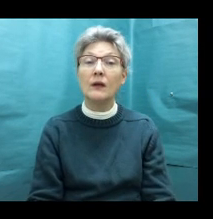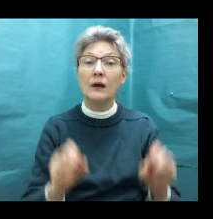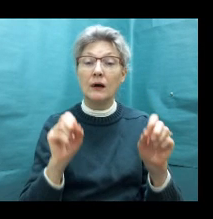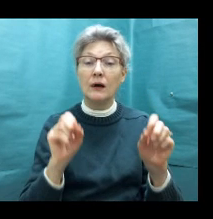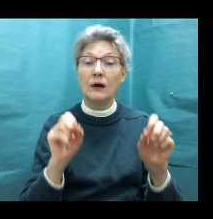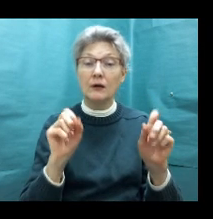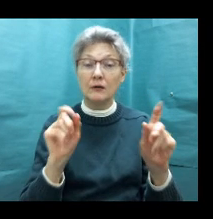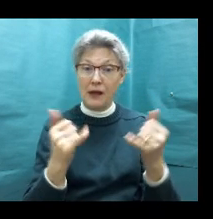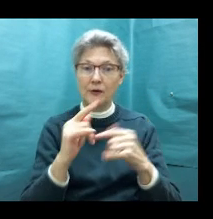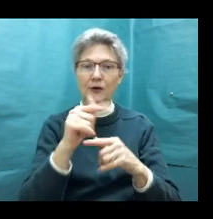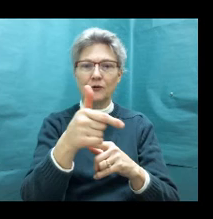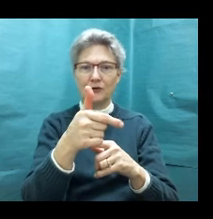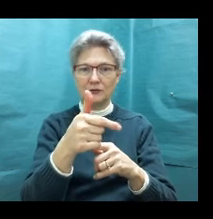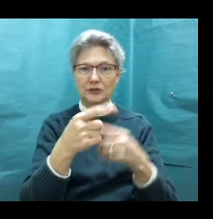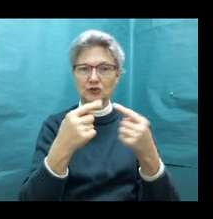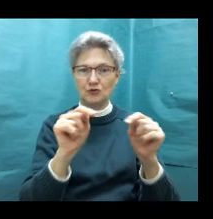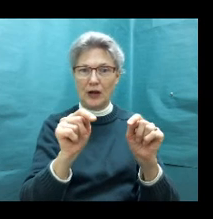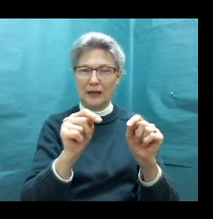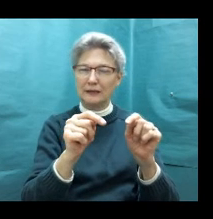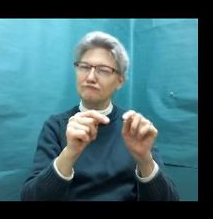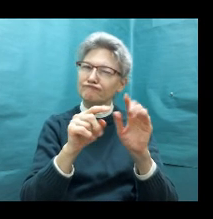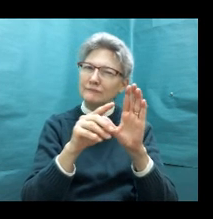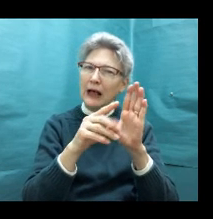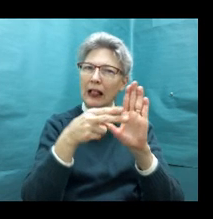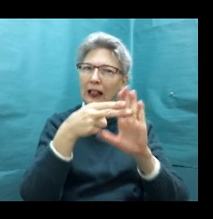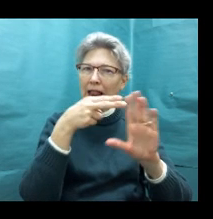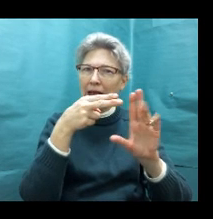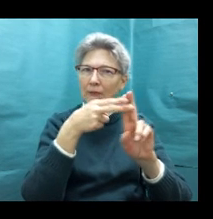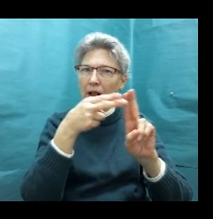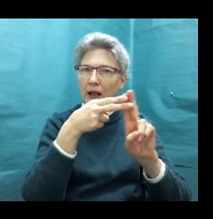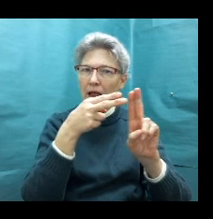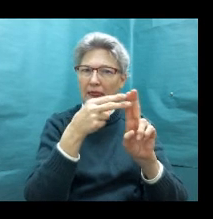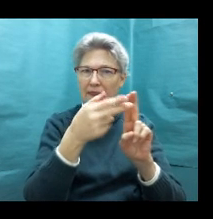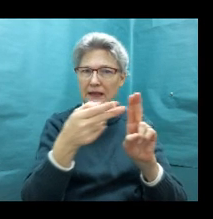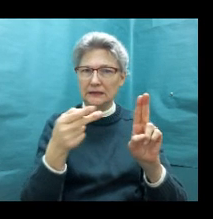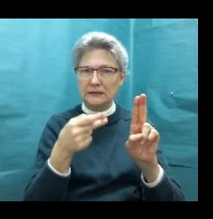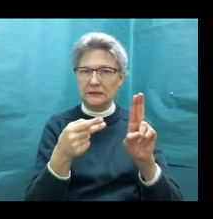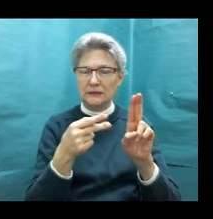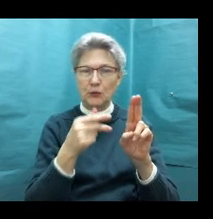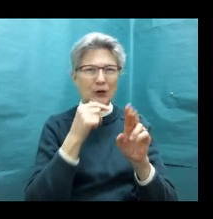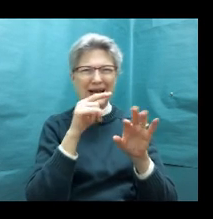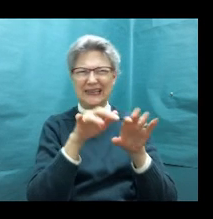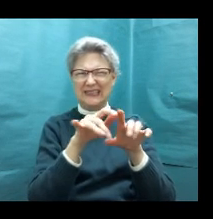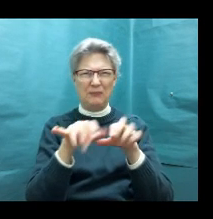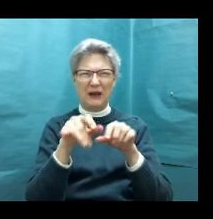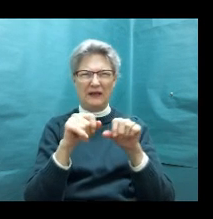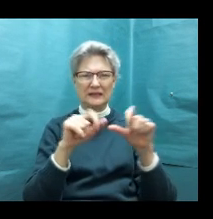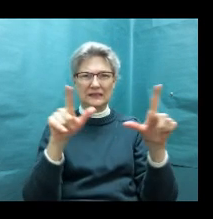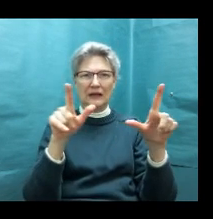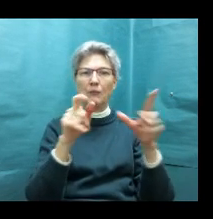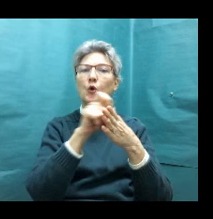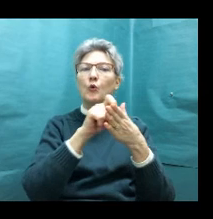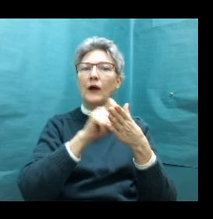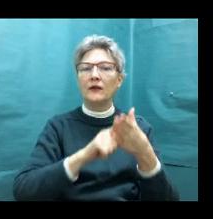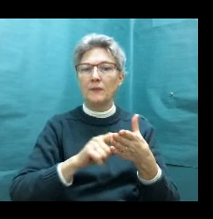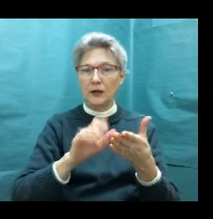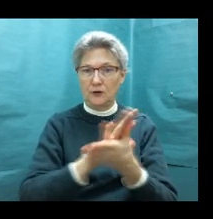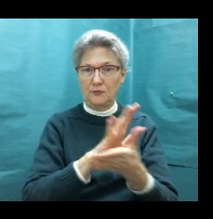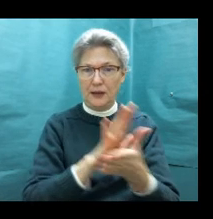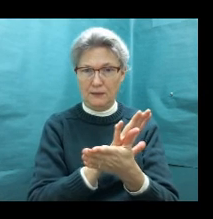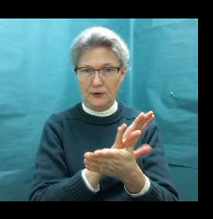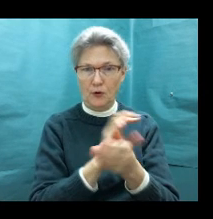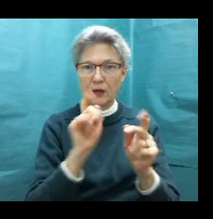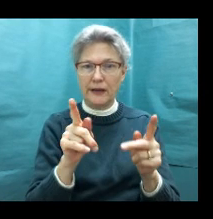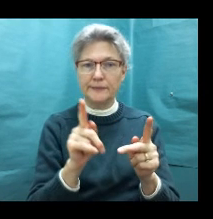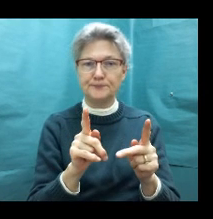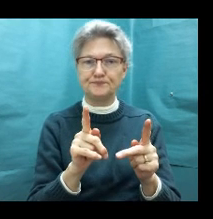Okay, now it's your turn to try to identify these. Instead of having you type these on the slide, I'm going to have you just write them down somewhere on a